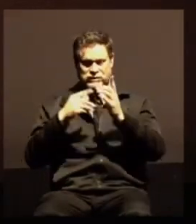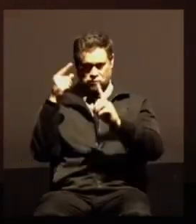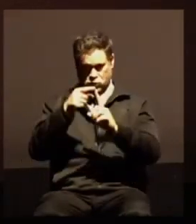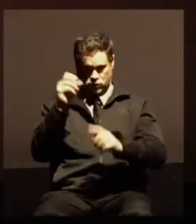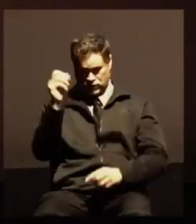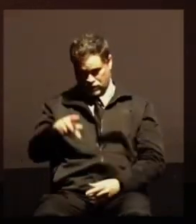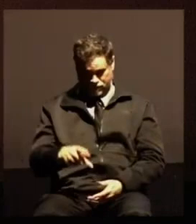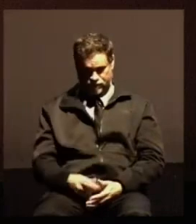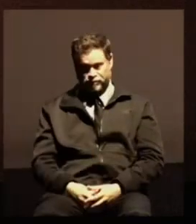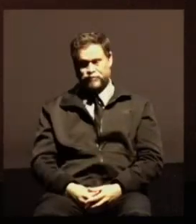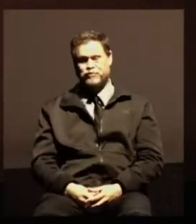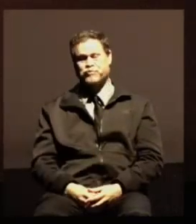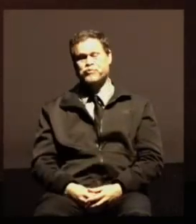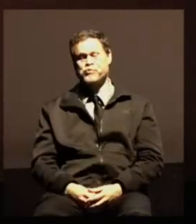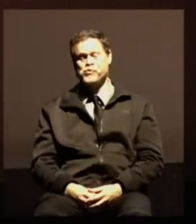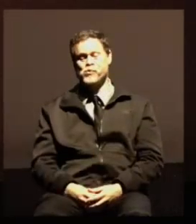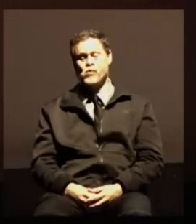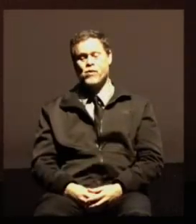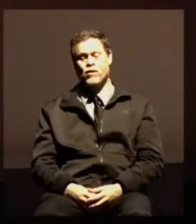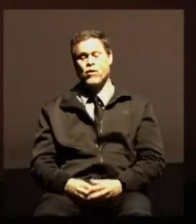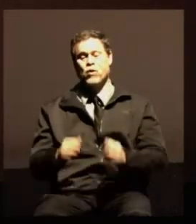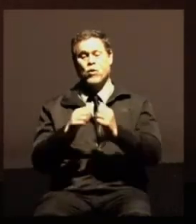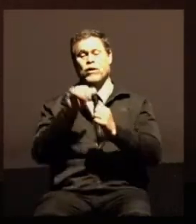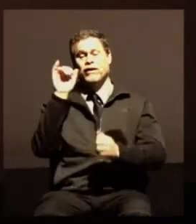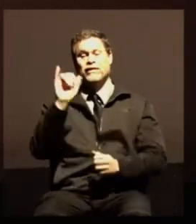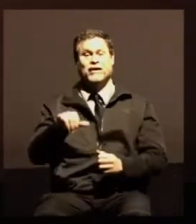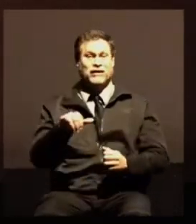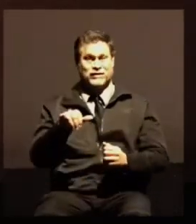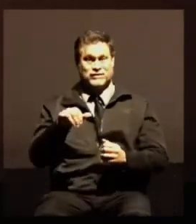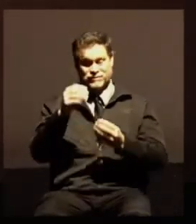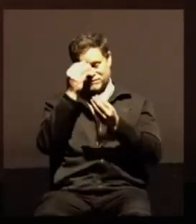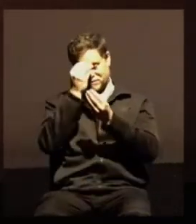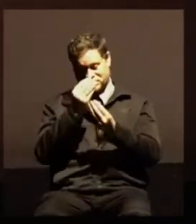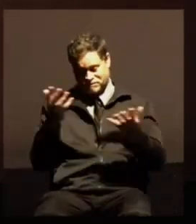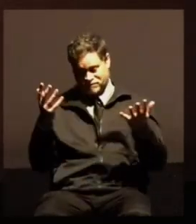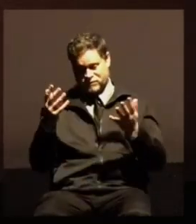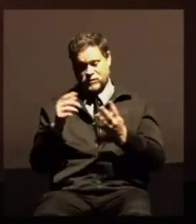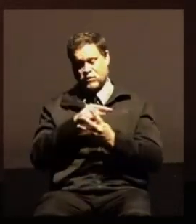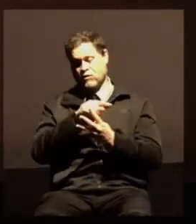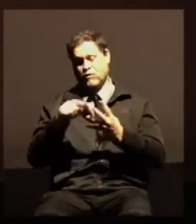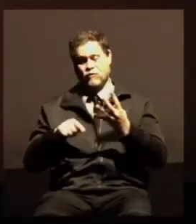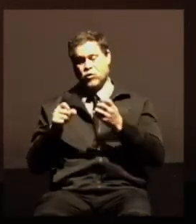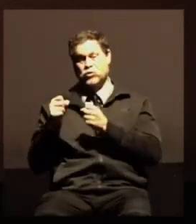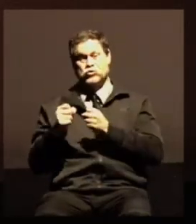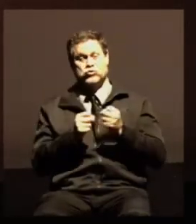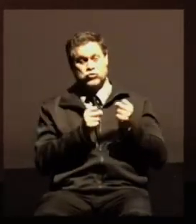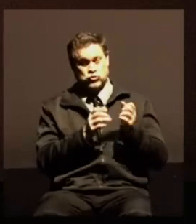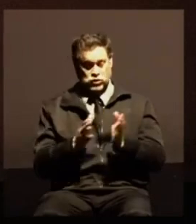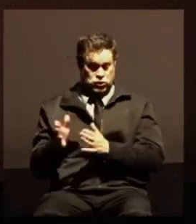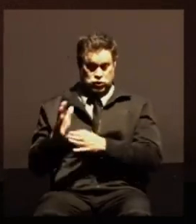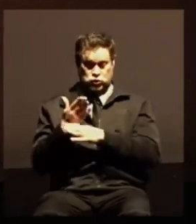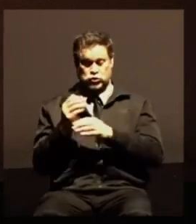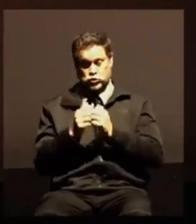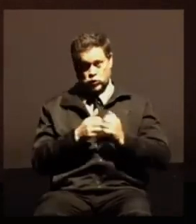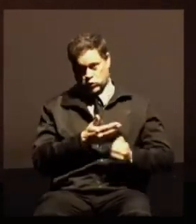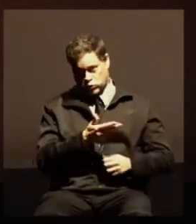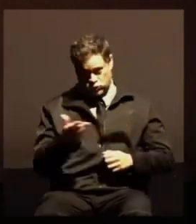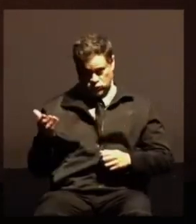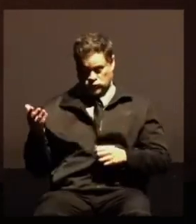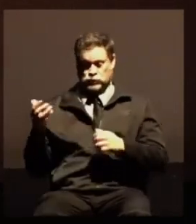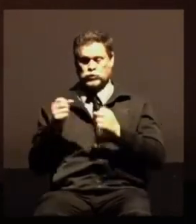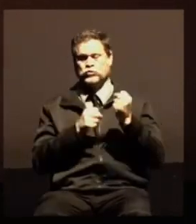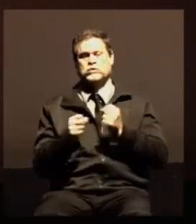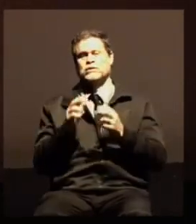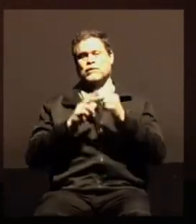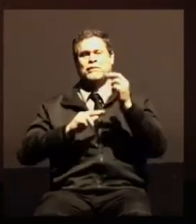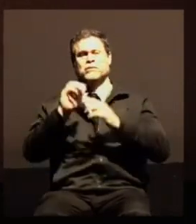okay? And with that being said, these four strategies that I'm going to share with you are the strategies that are going to help